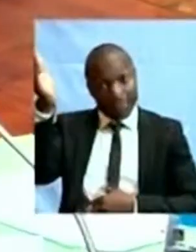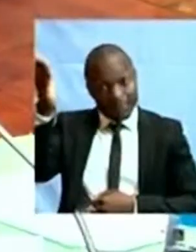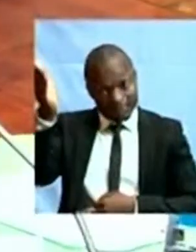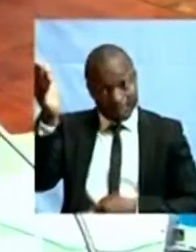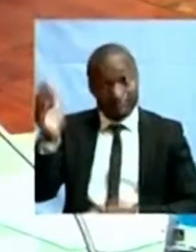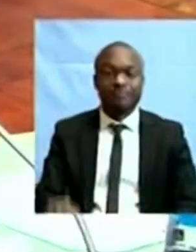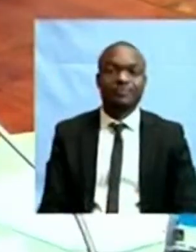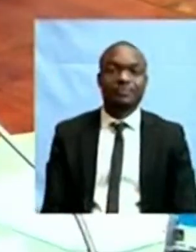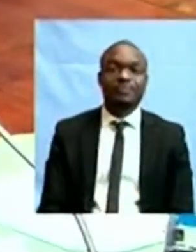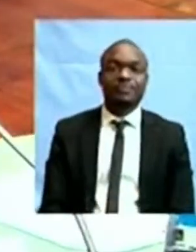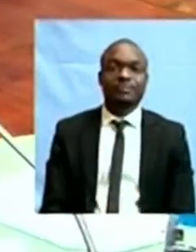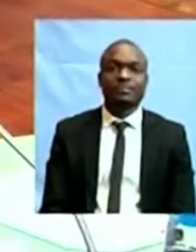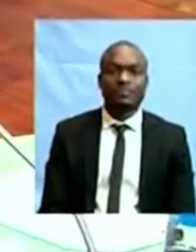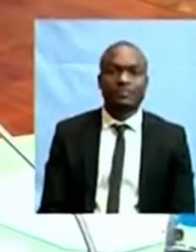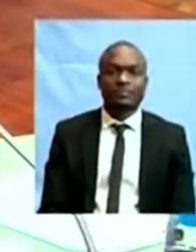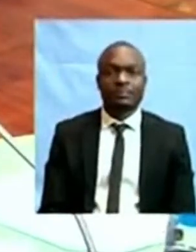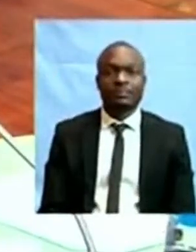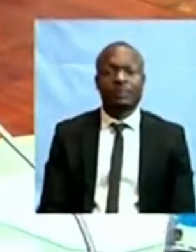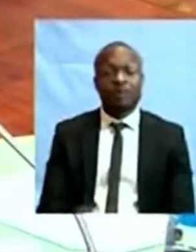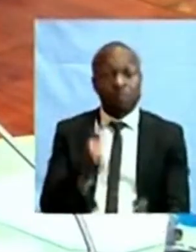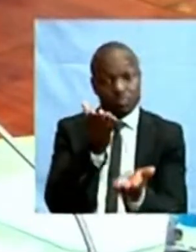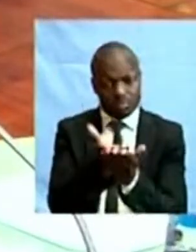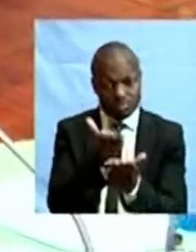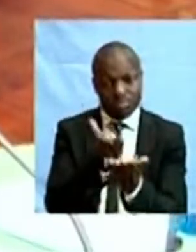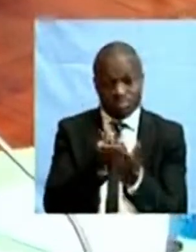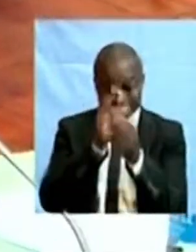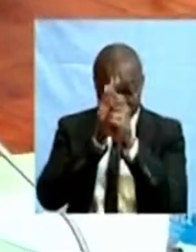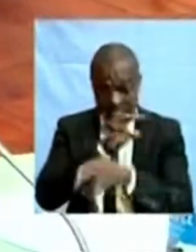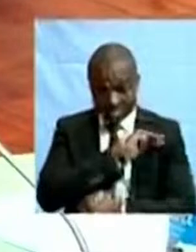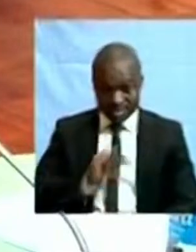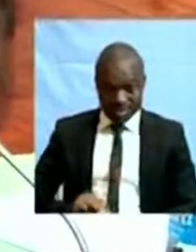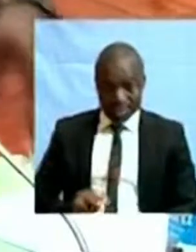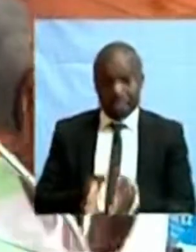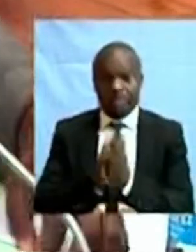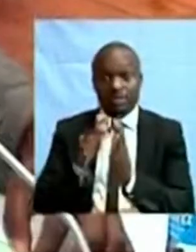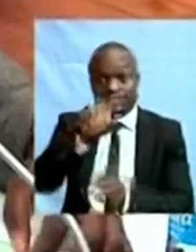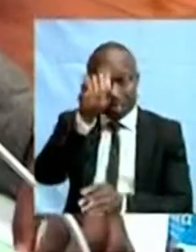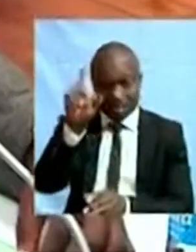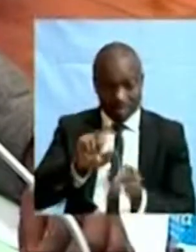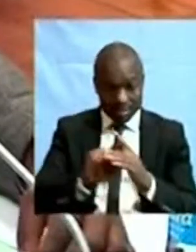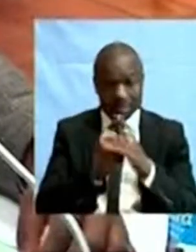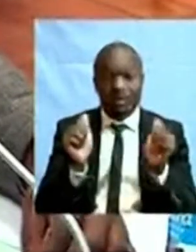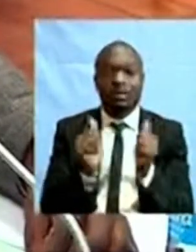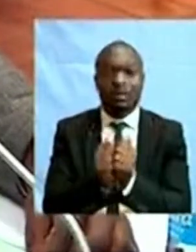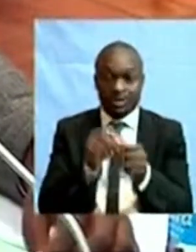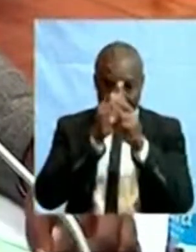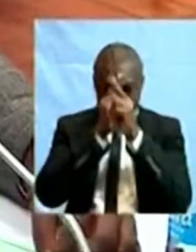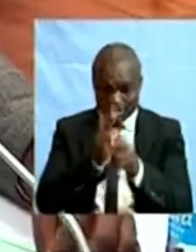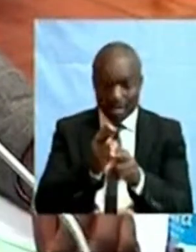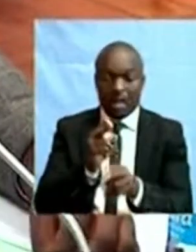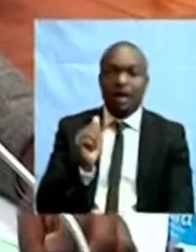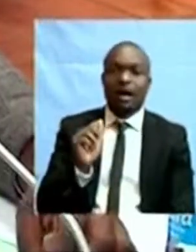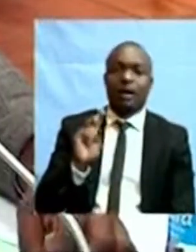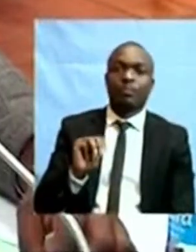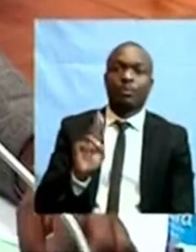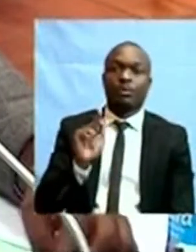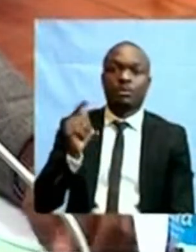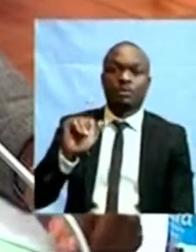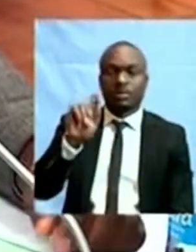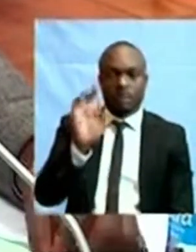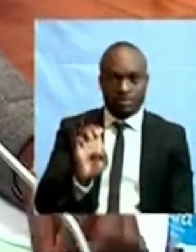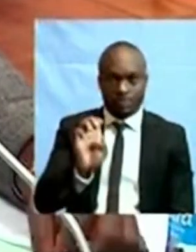submission. We will request honorable members to ask questions. We will start with Honorable Mutike.